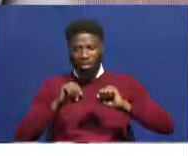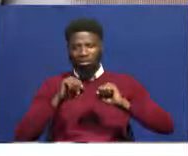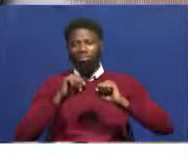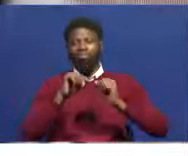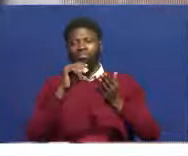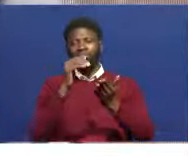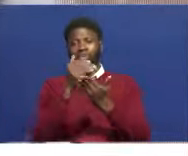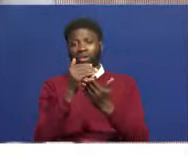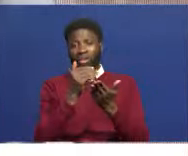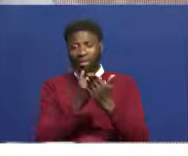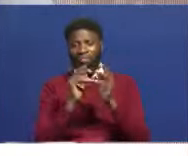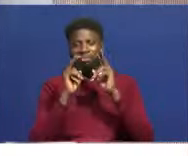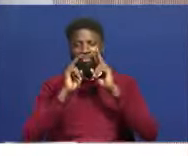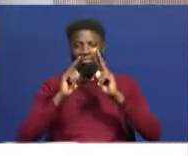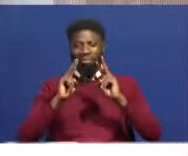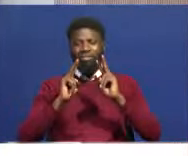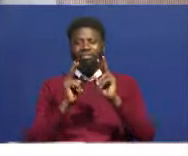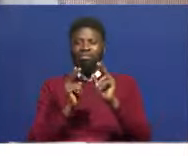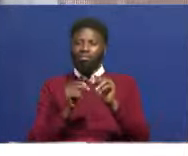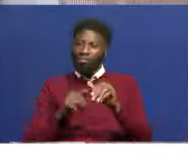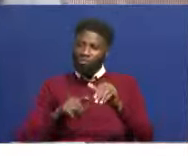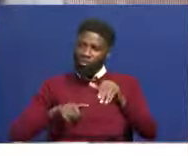international community.